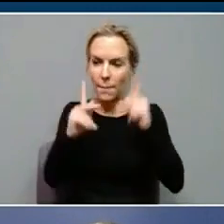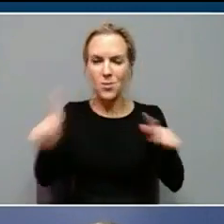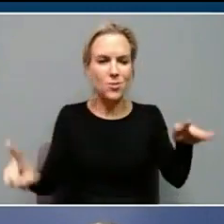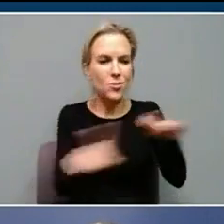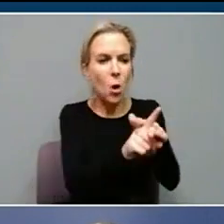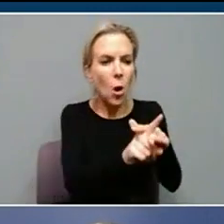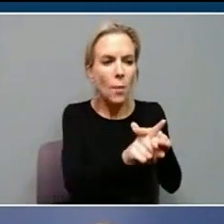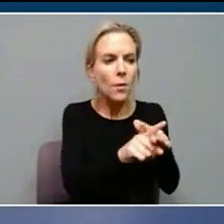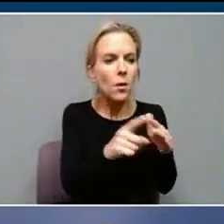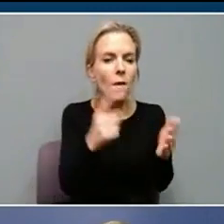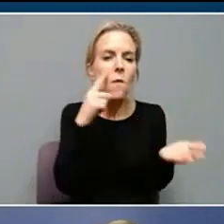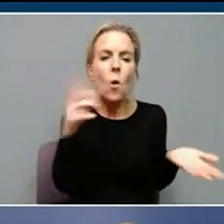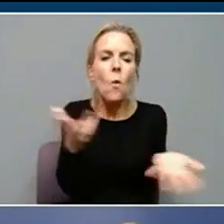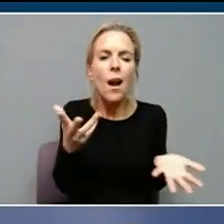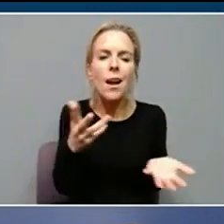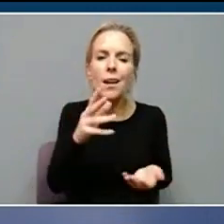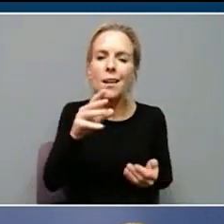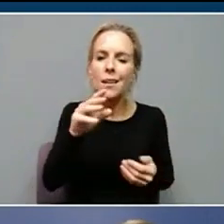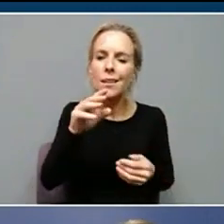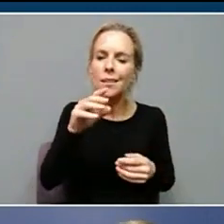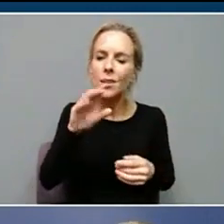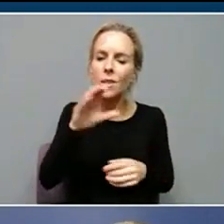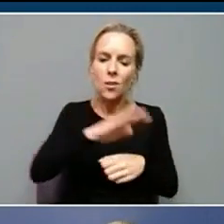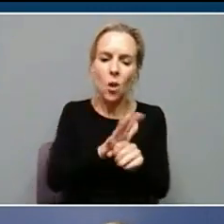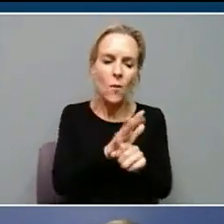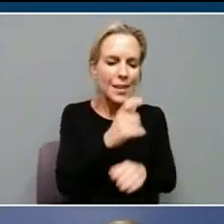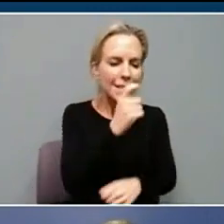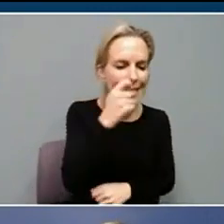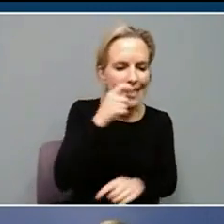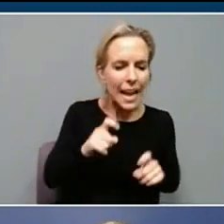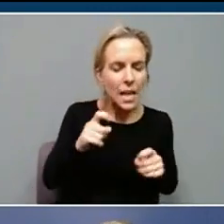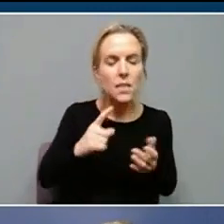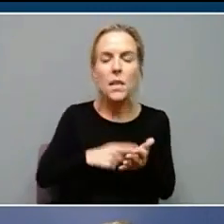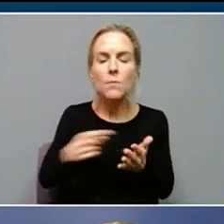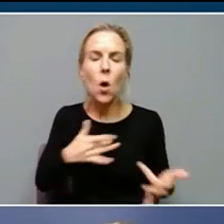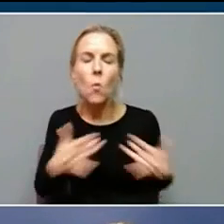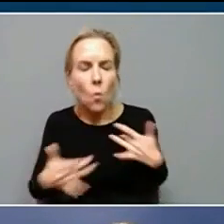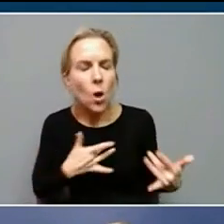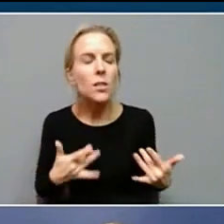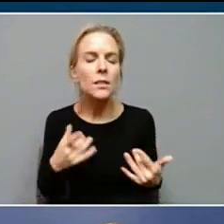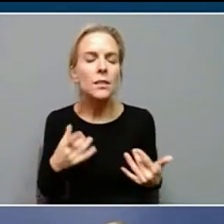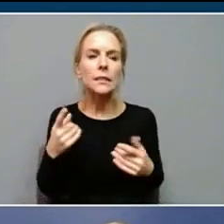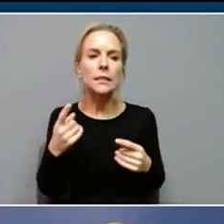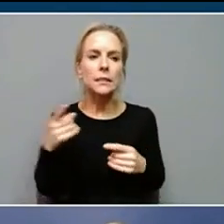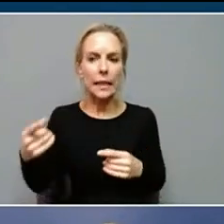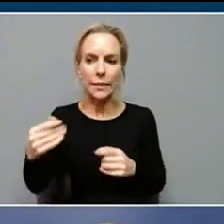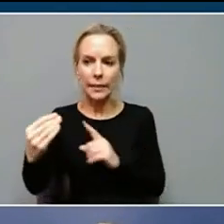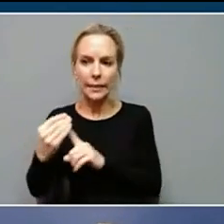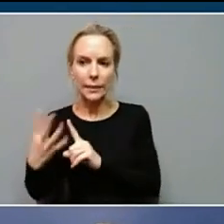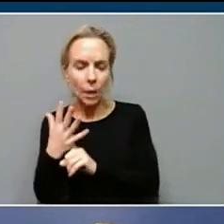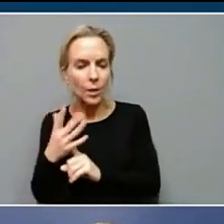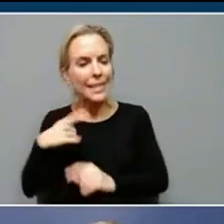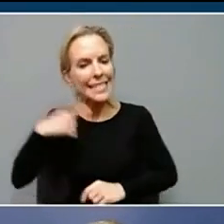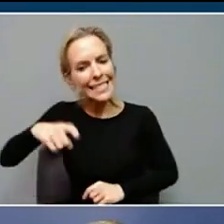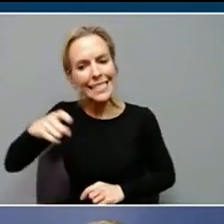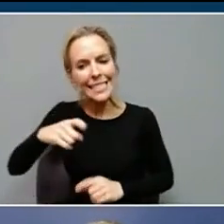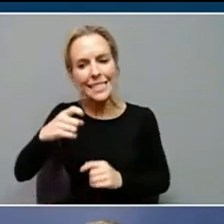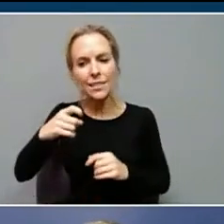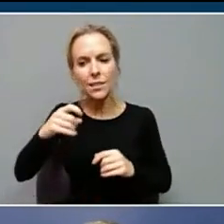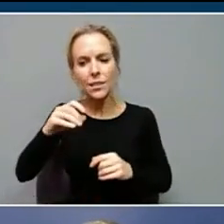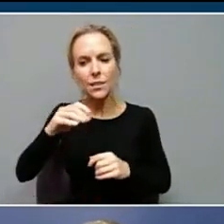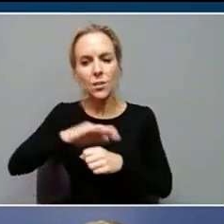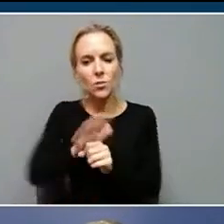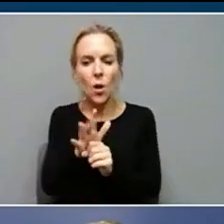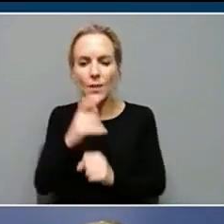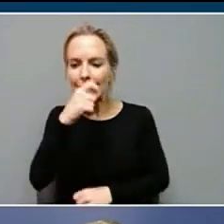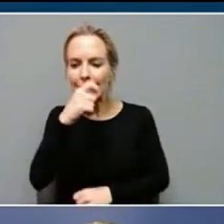COVID test. Now, sometimes they're worried. Sometimes they've been exposed and you need a COVID test for that. Sometimes their kid's going to play in a baseball tournament